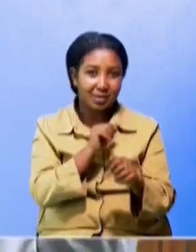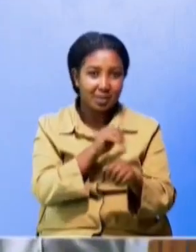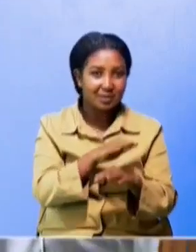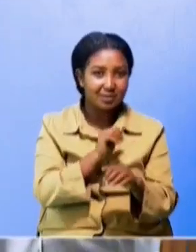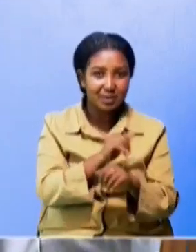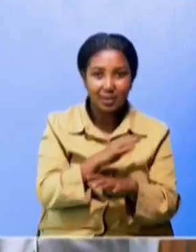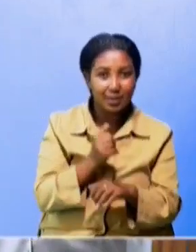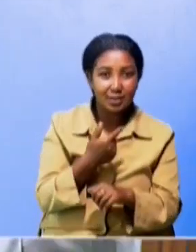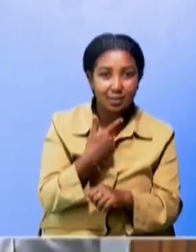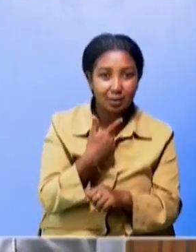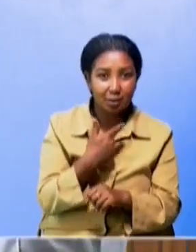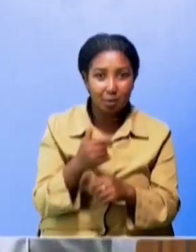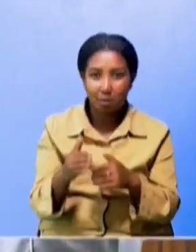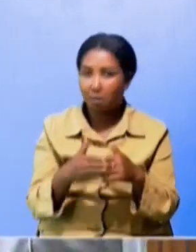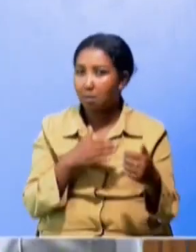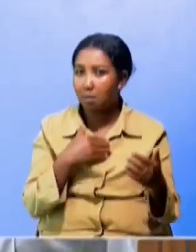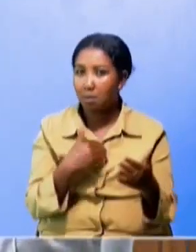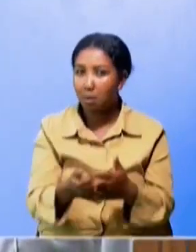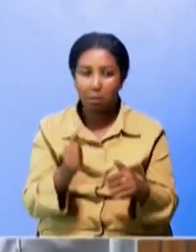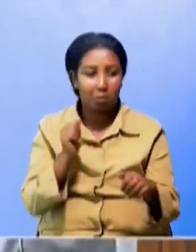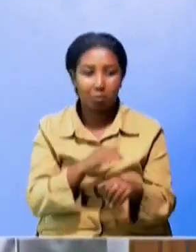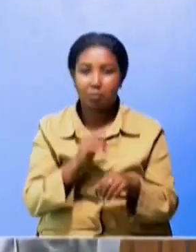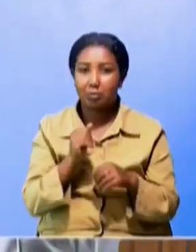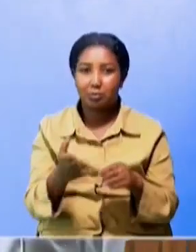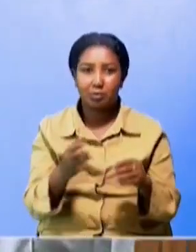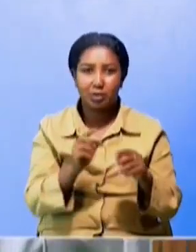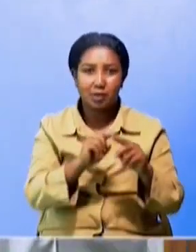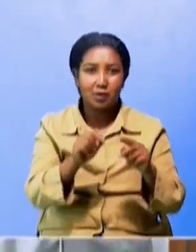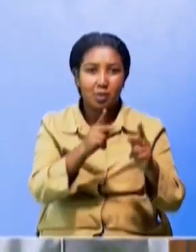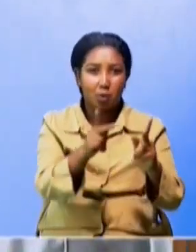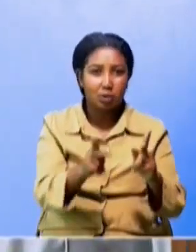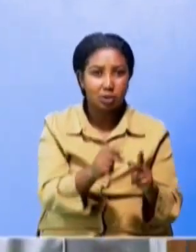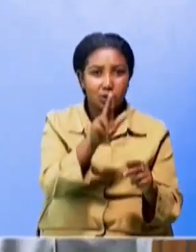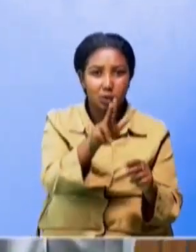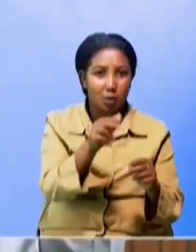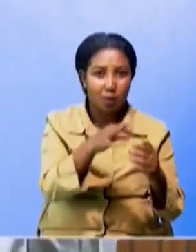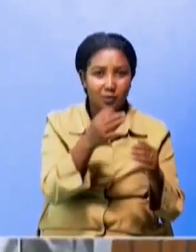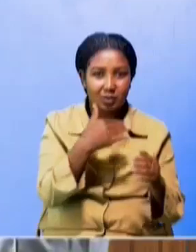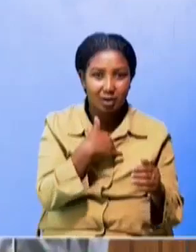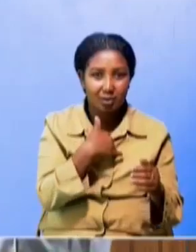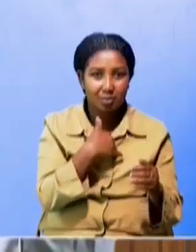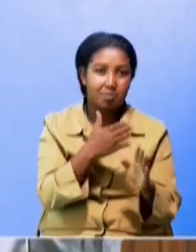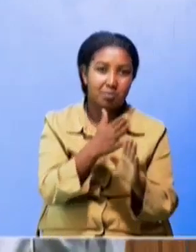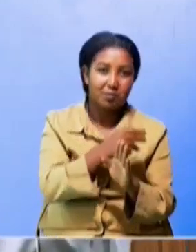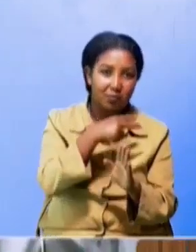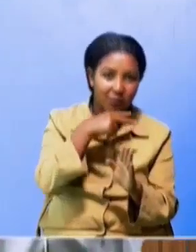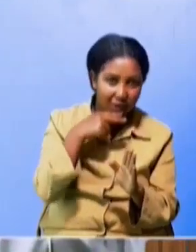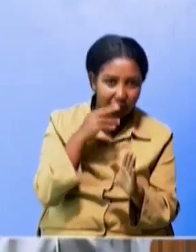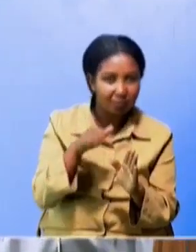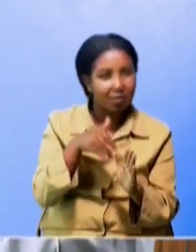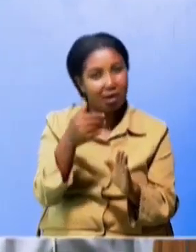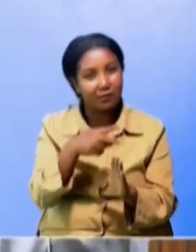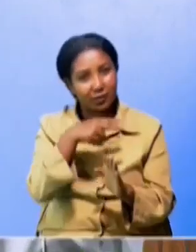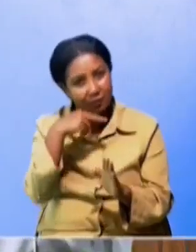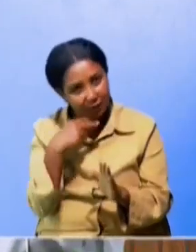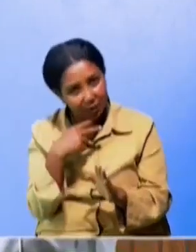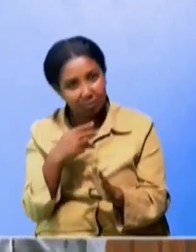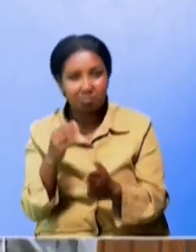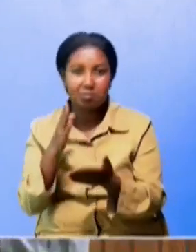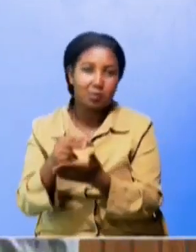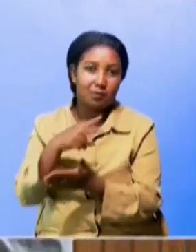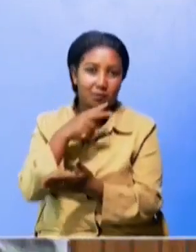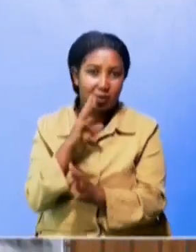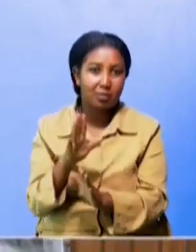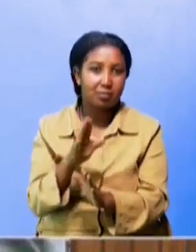the positions are easy. You are welcome to use in different positions. There are 3 options. How get me? 3 options. Among the 3